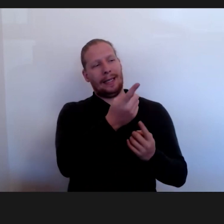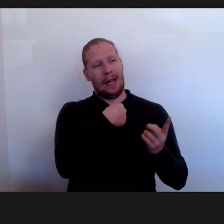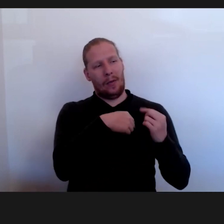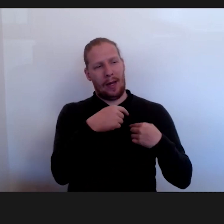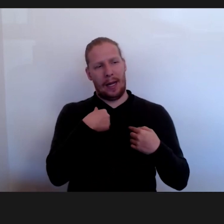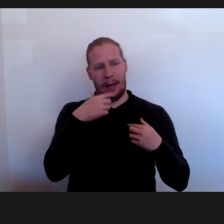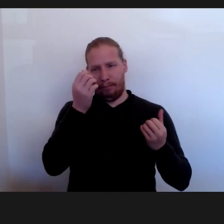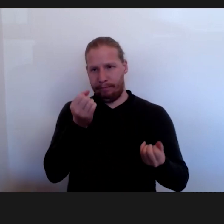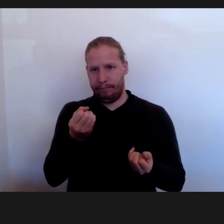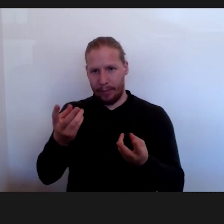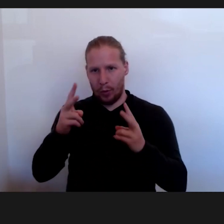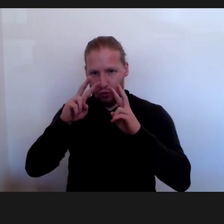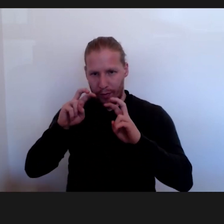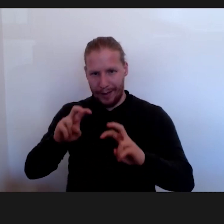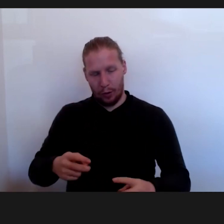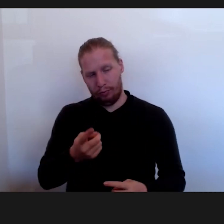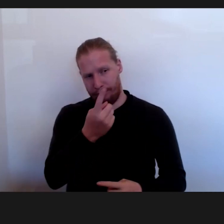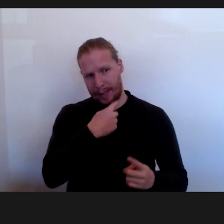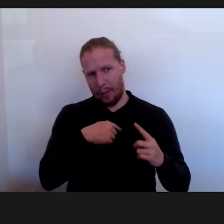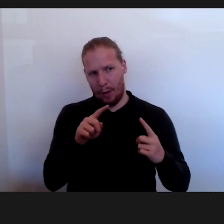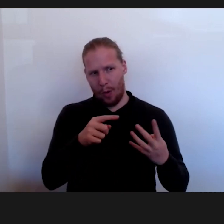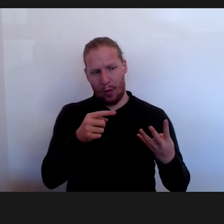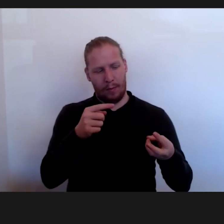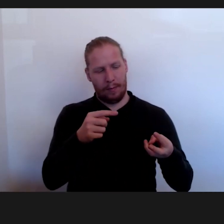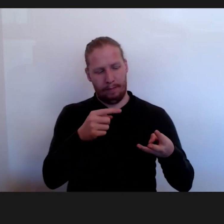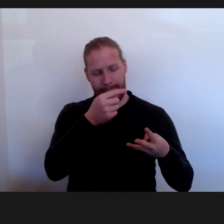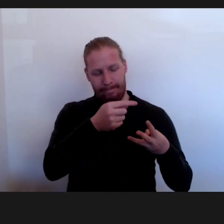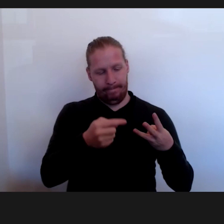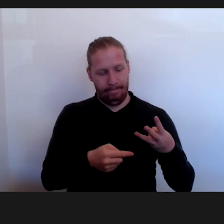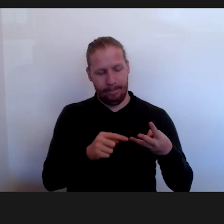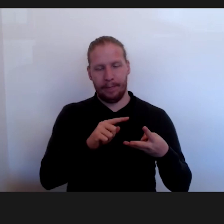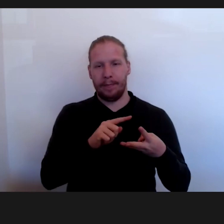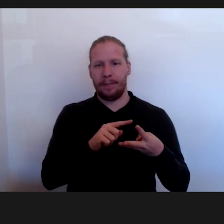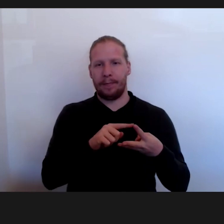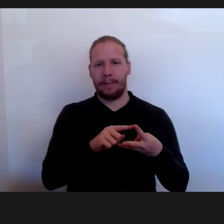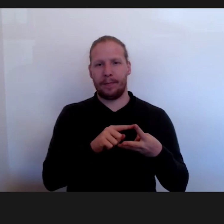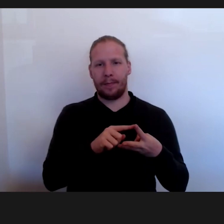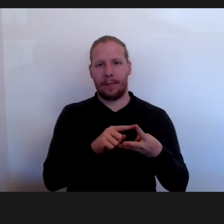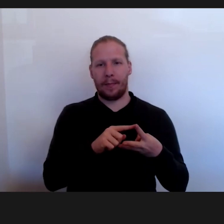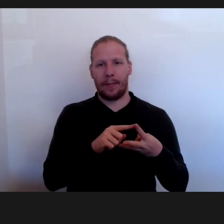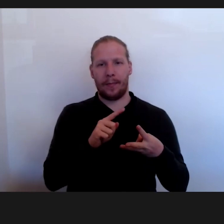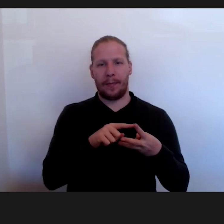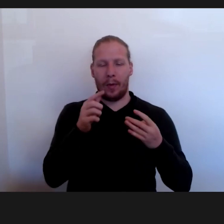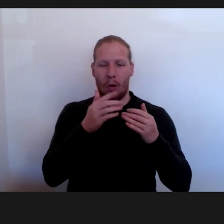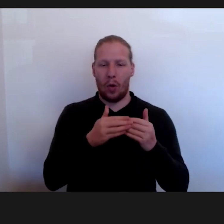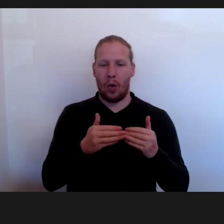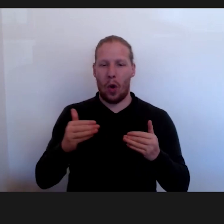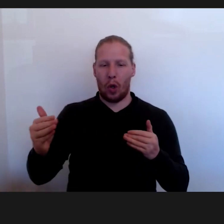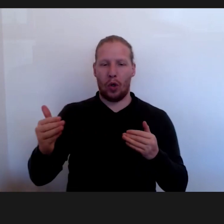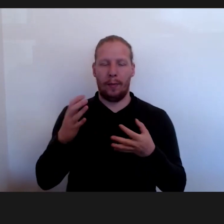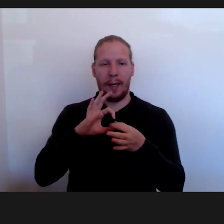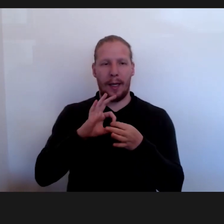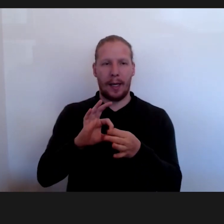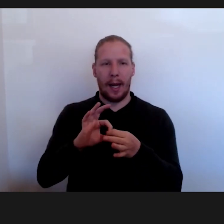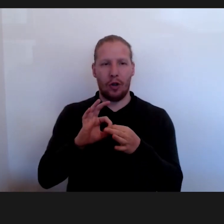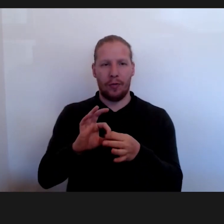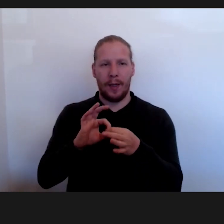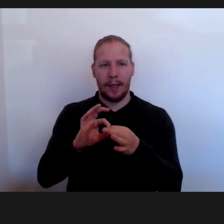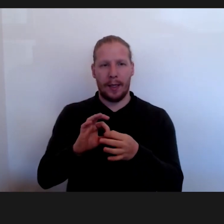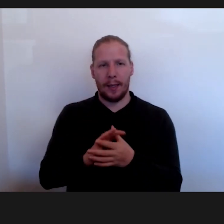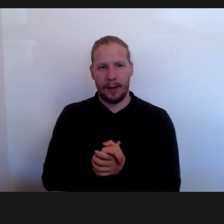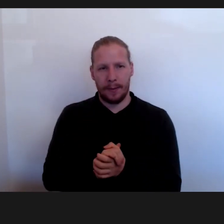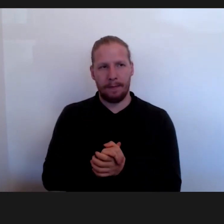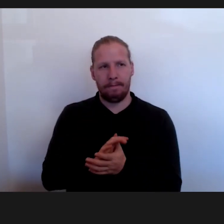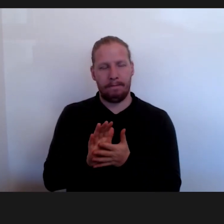what would it be? And they talk about 3 things. They talk about long-term engagement. So for them to be able